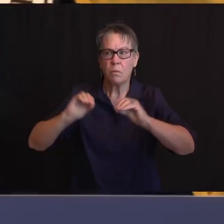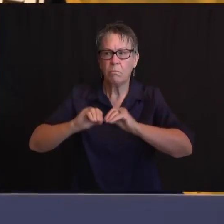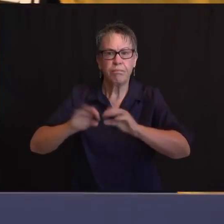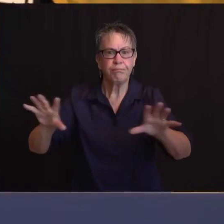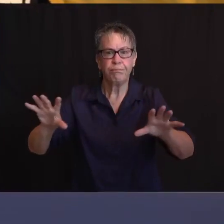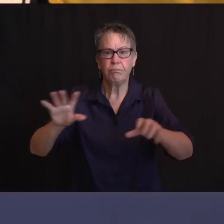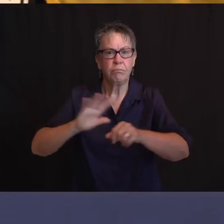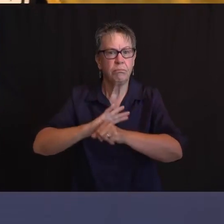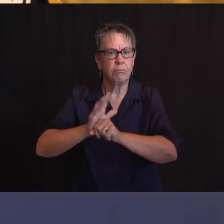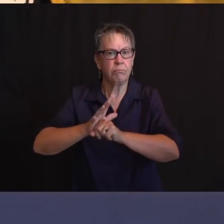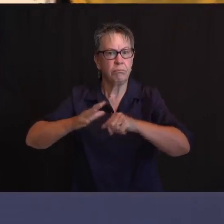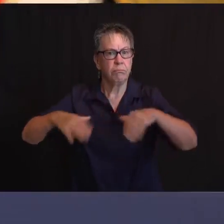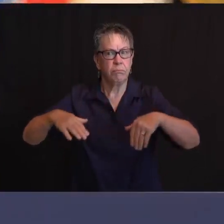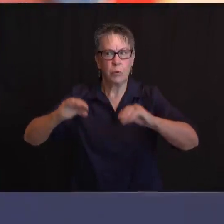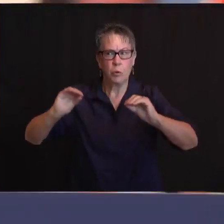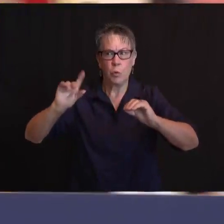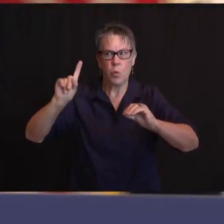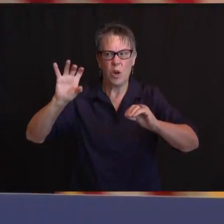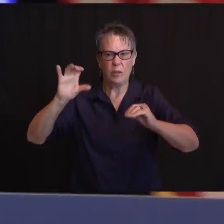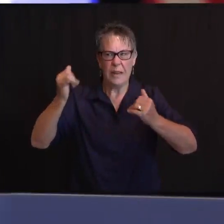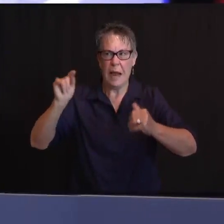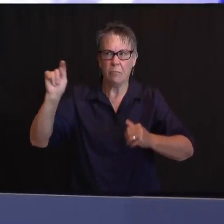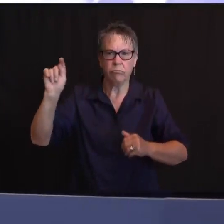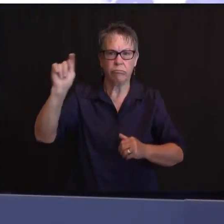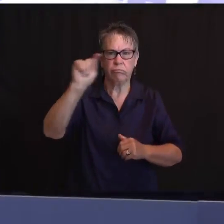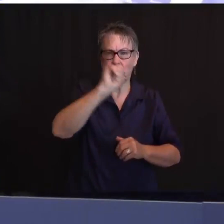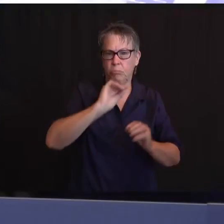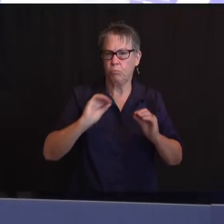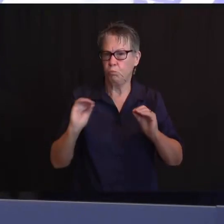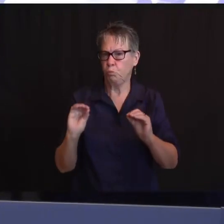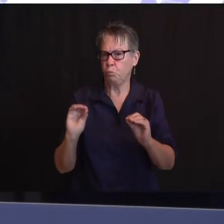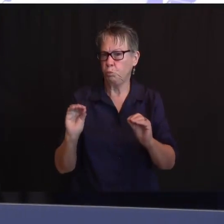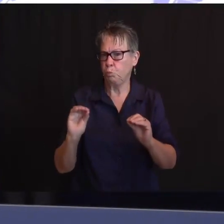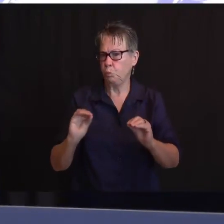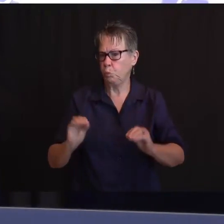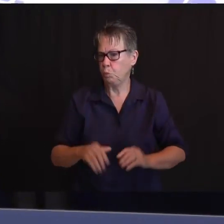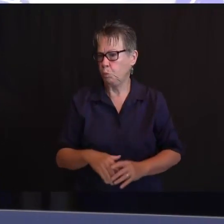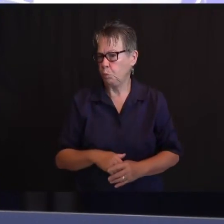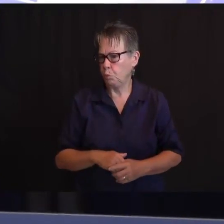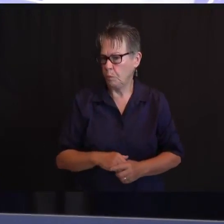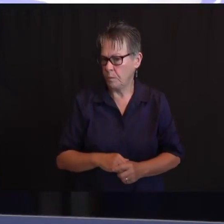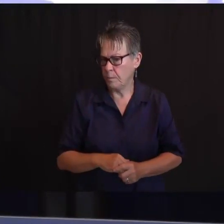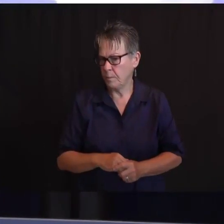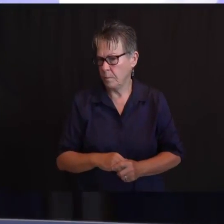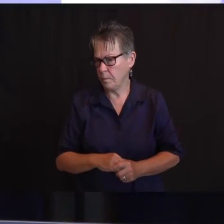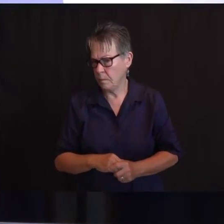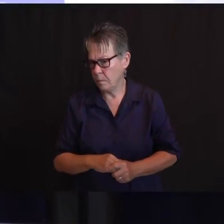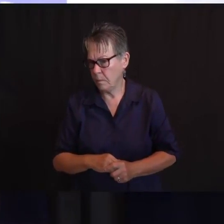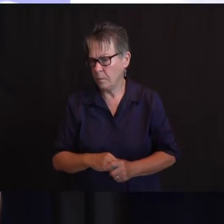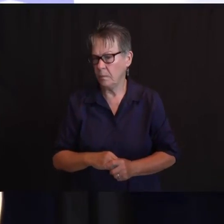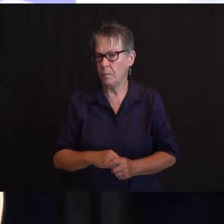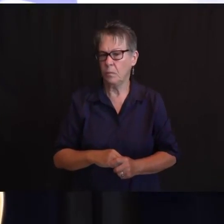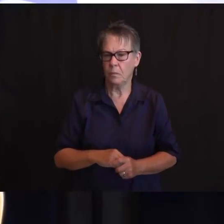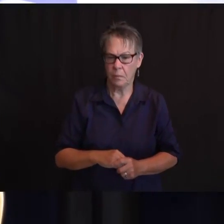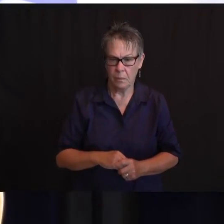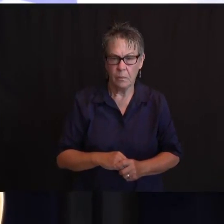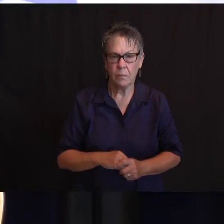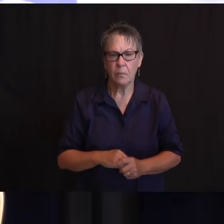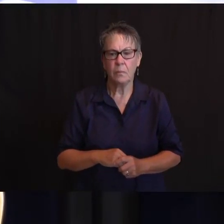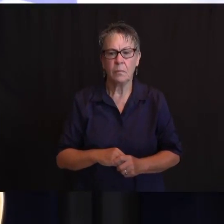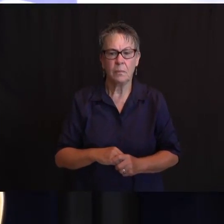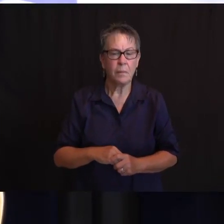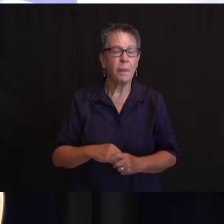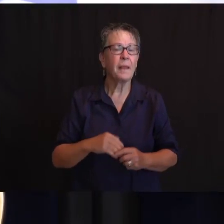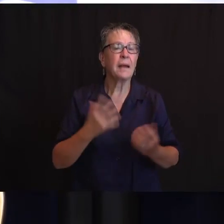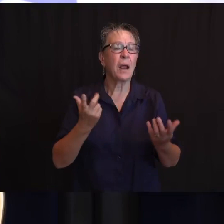address? The general number that we use is less than 20,000. We don't disaggregate